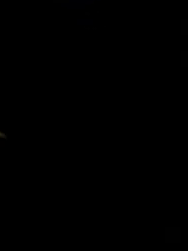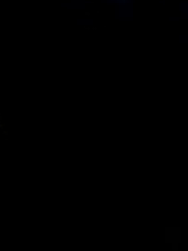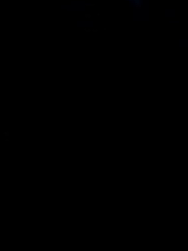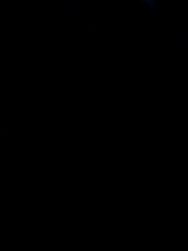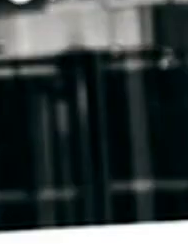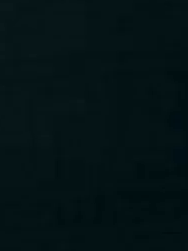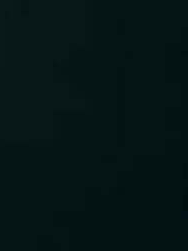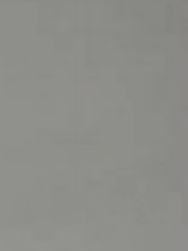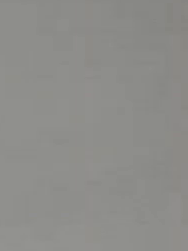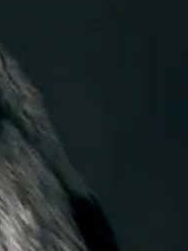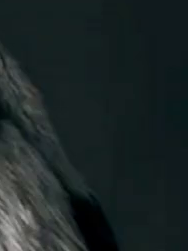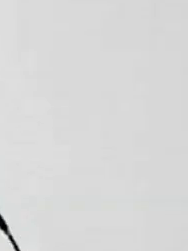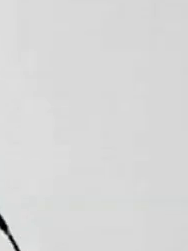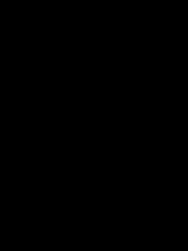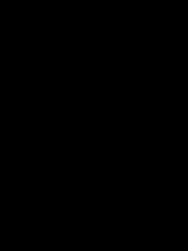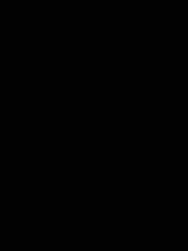icon.